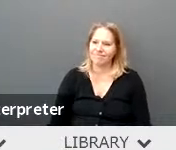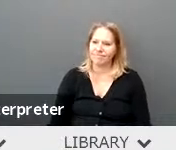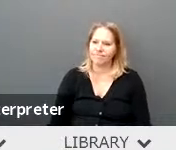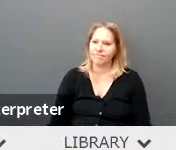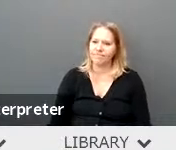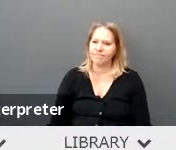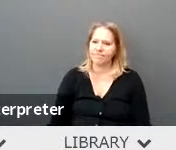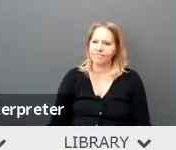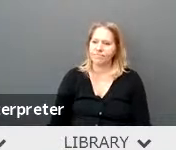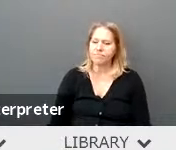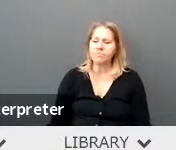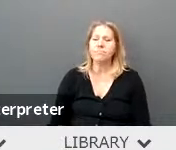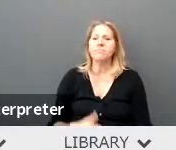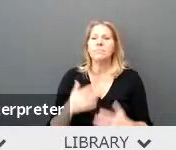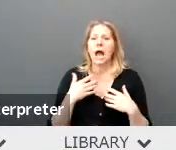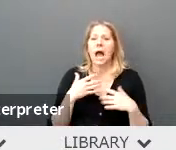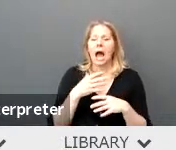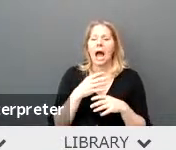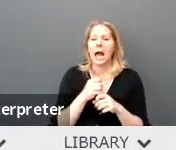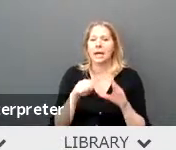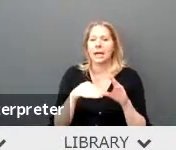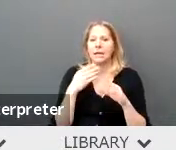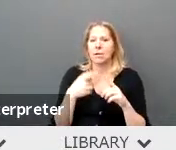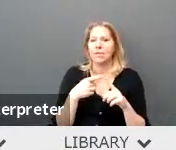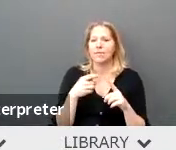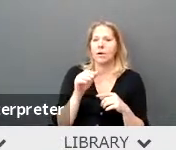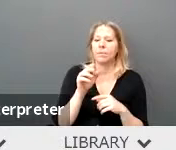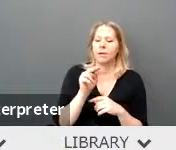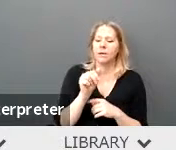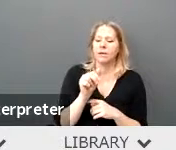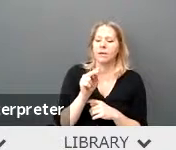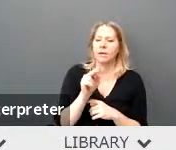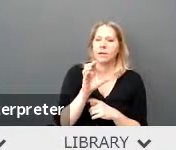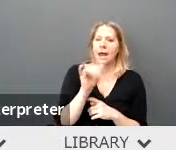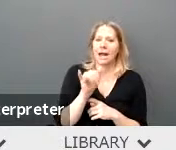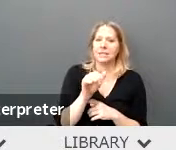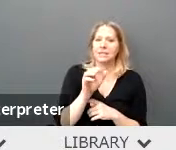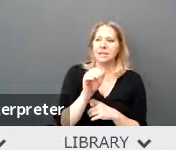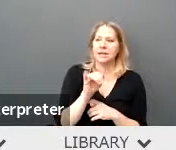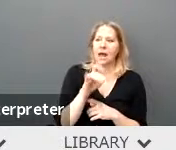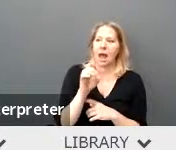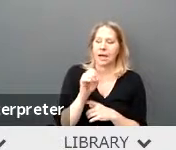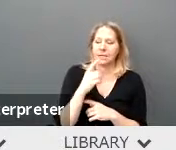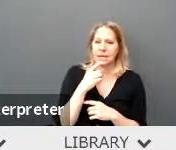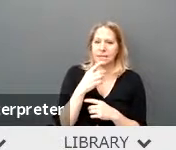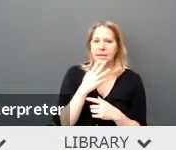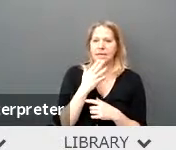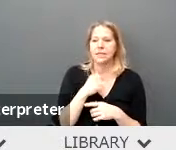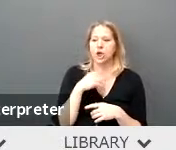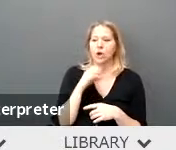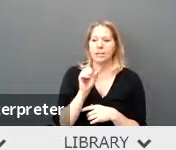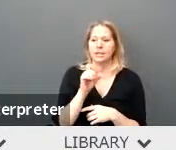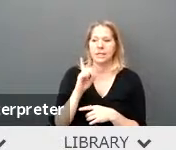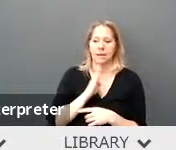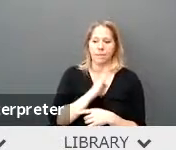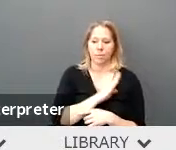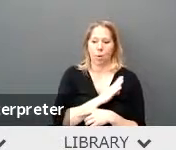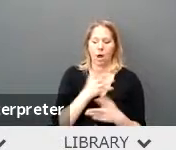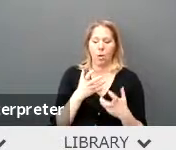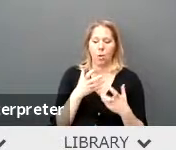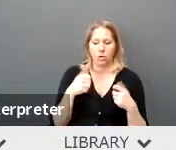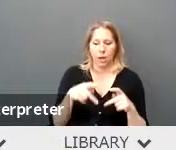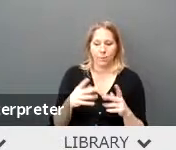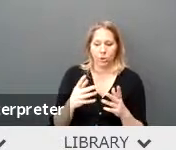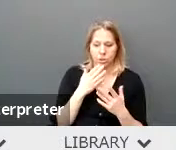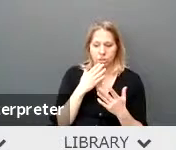I received an email from Nancy Ide today that said, "Dear SSD board members, I want to take the